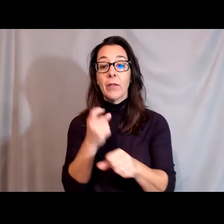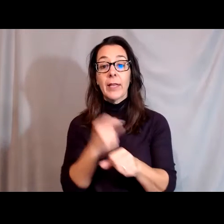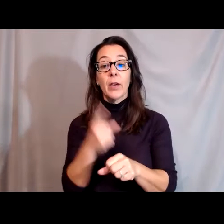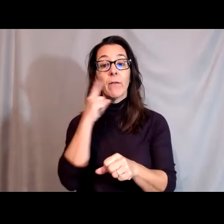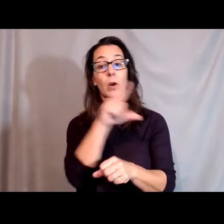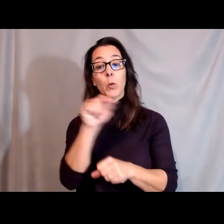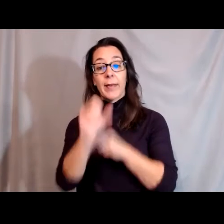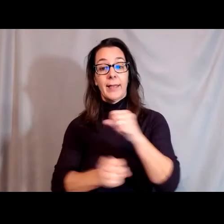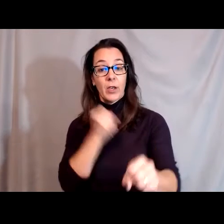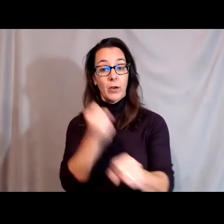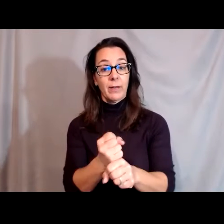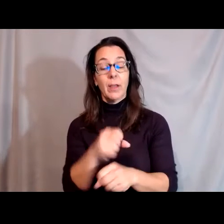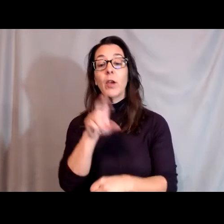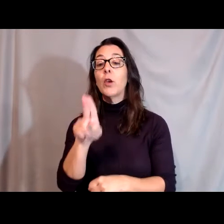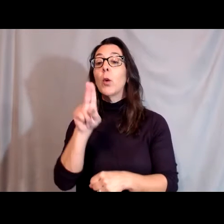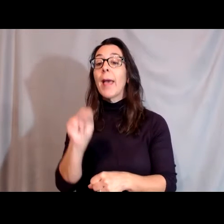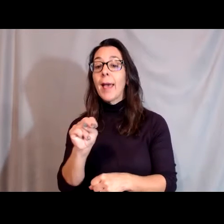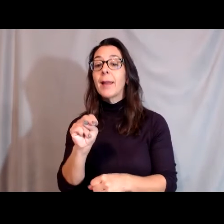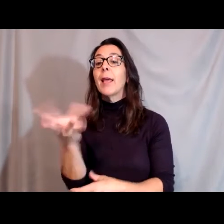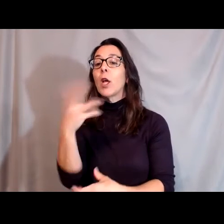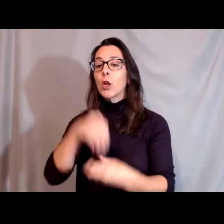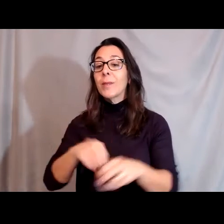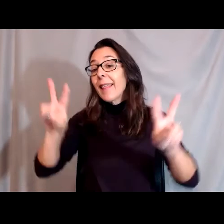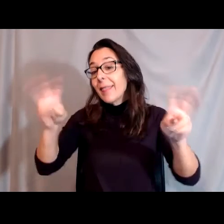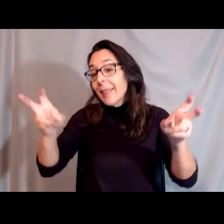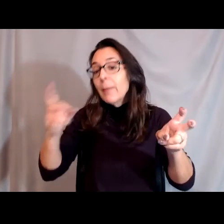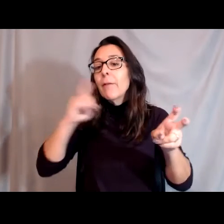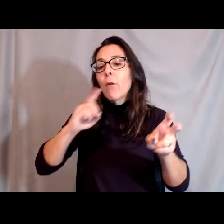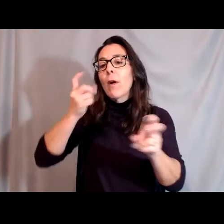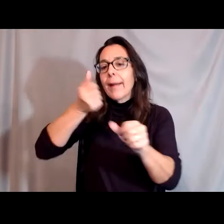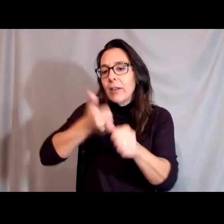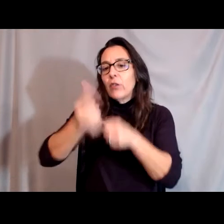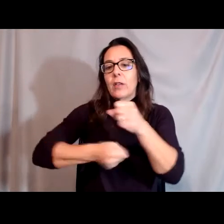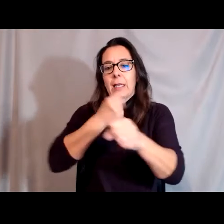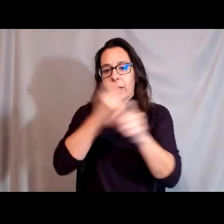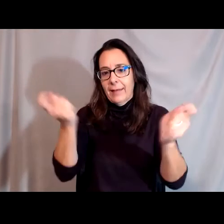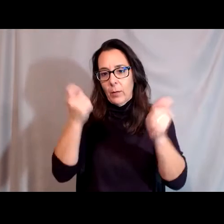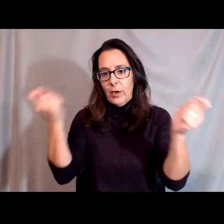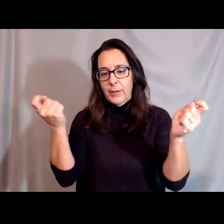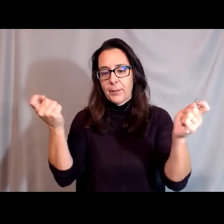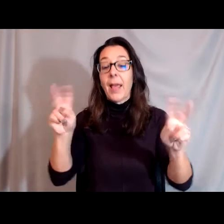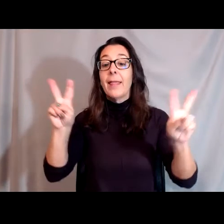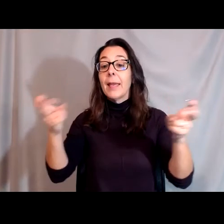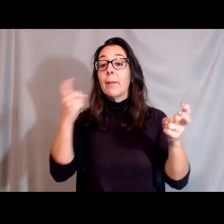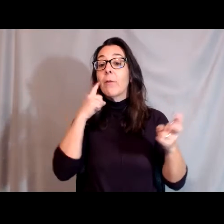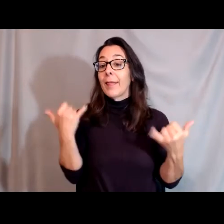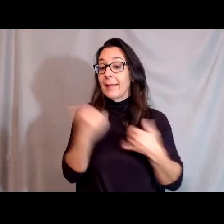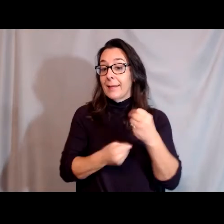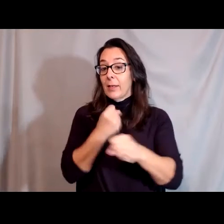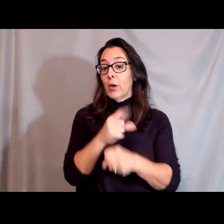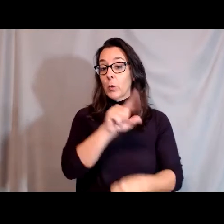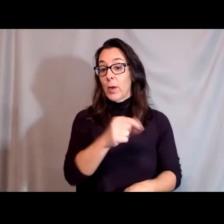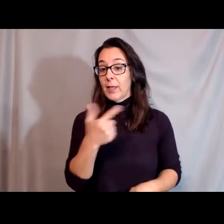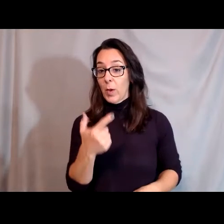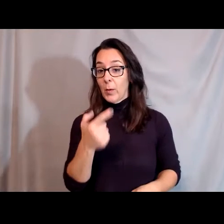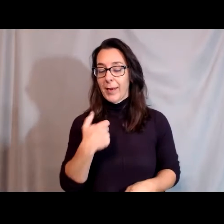the UN has added a theme to each day of persons with disabilities. And the 2021 theme, I'm reading from